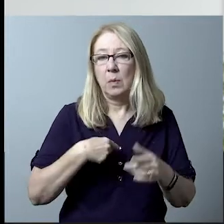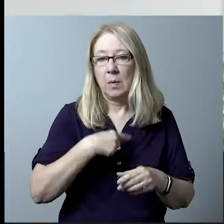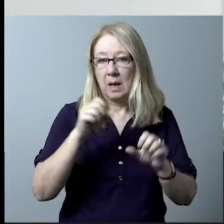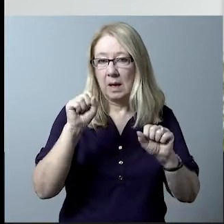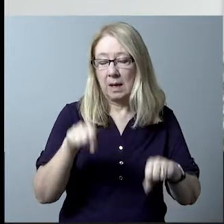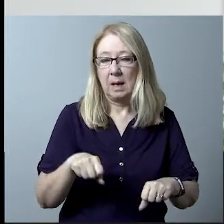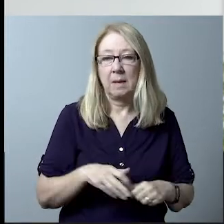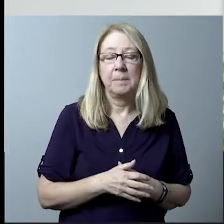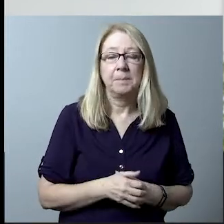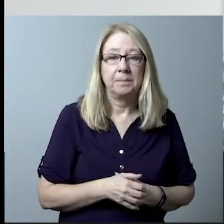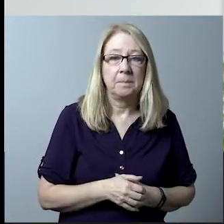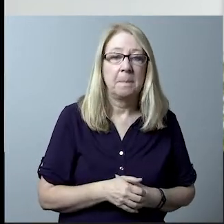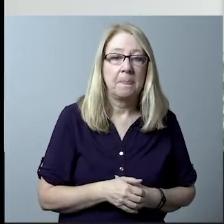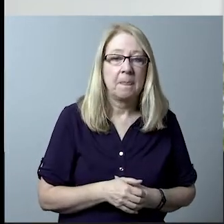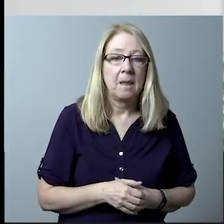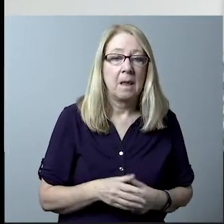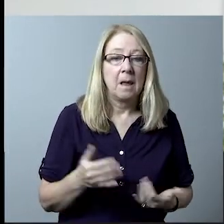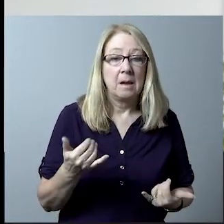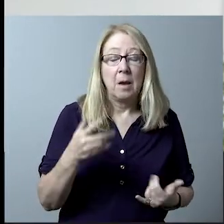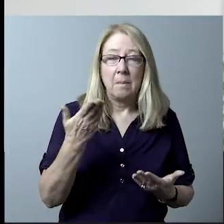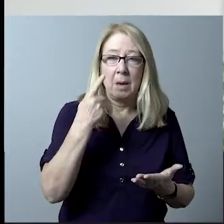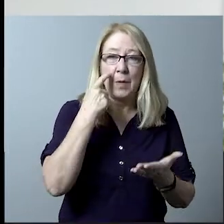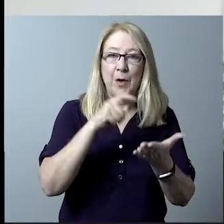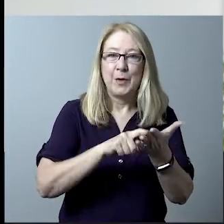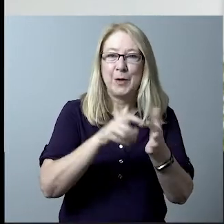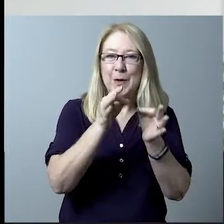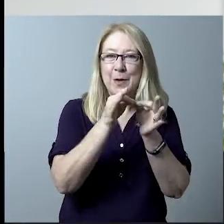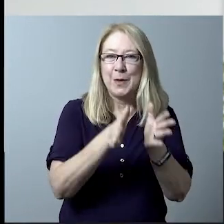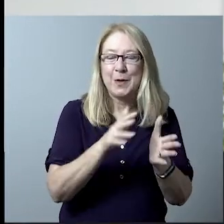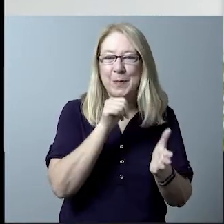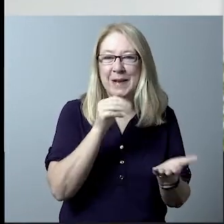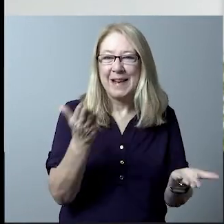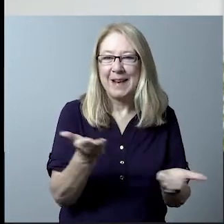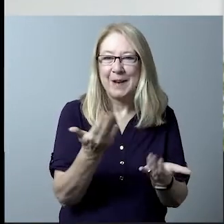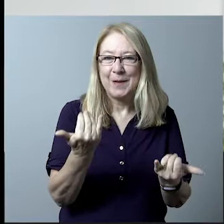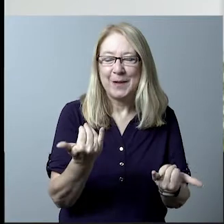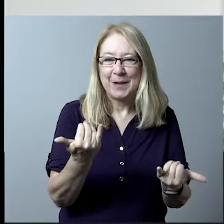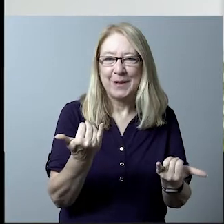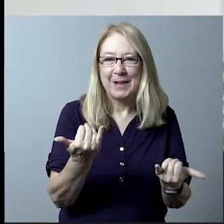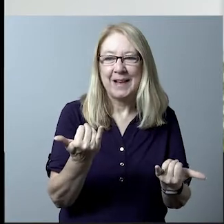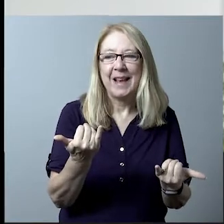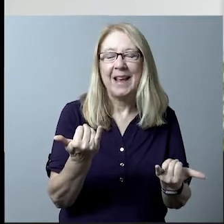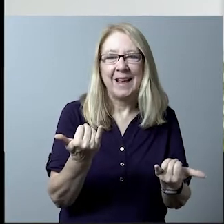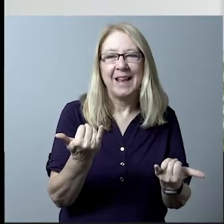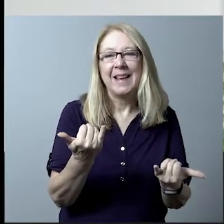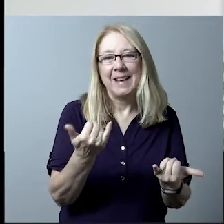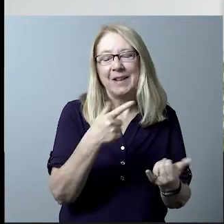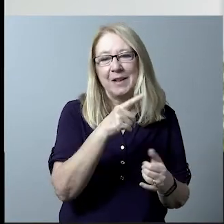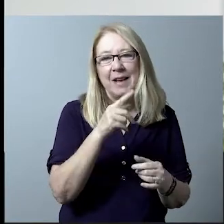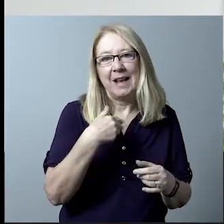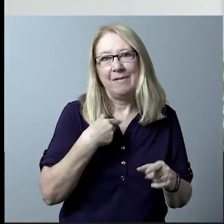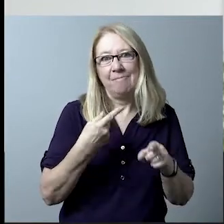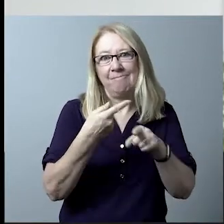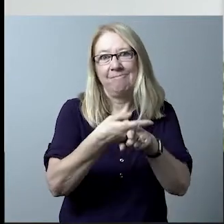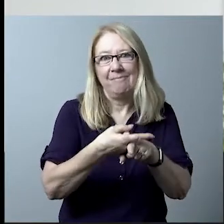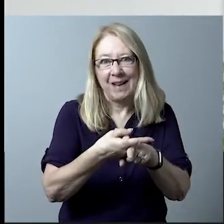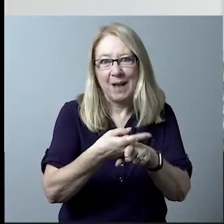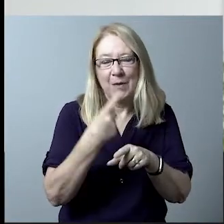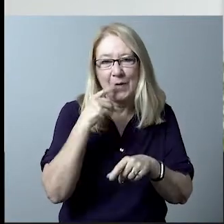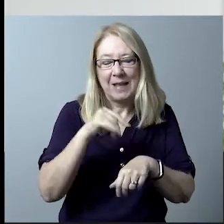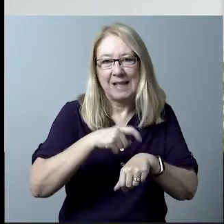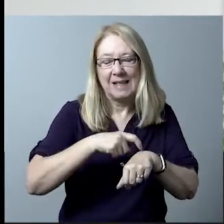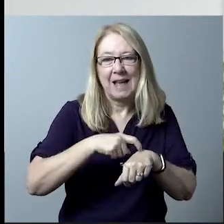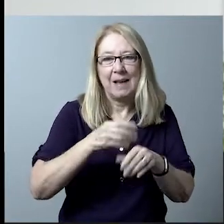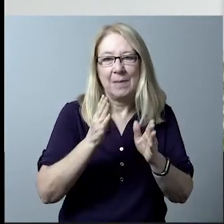live section as we can. So you may notice that Doris, our interpreter, is not with us right now. She's had a conflict this hour,